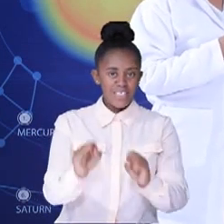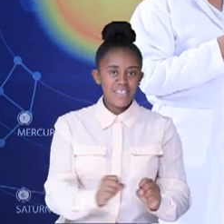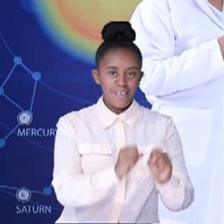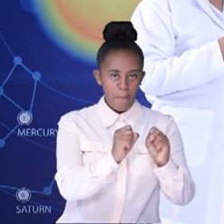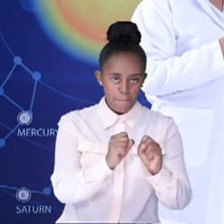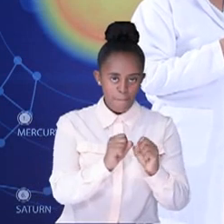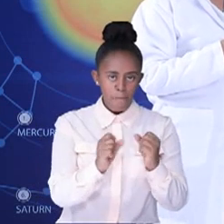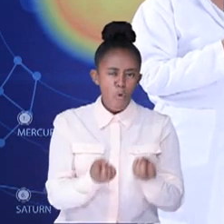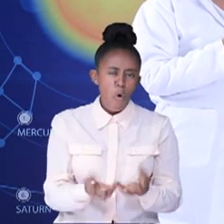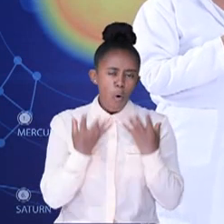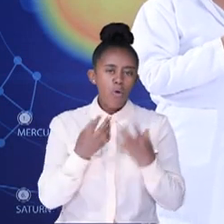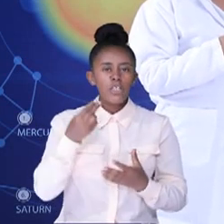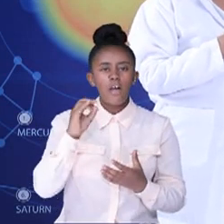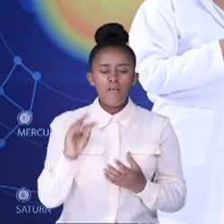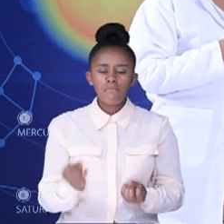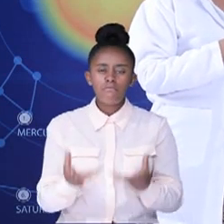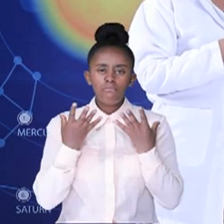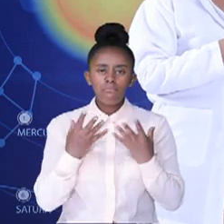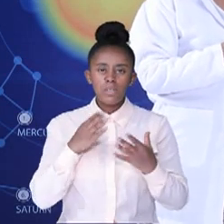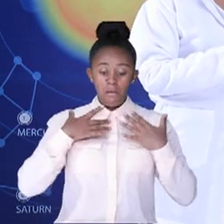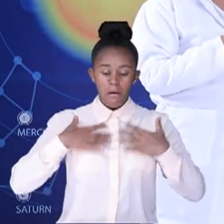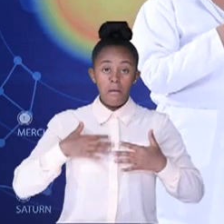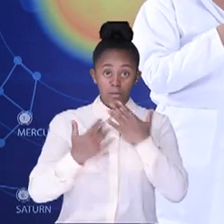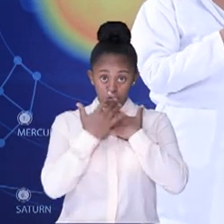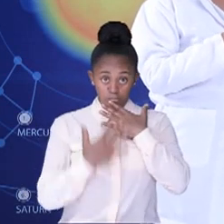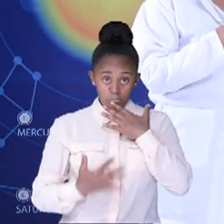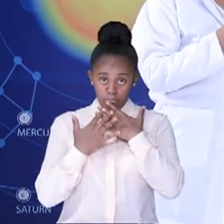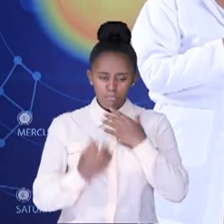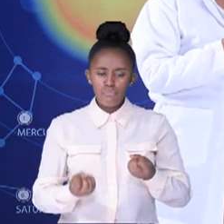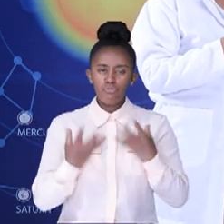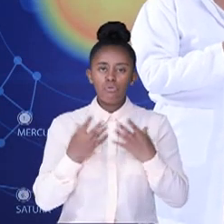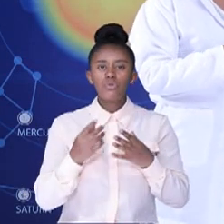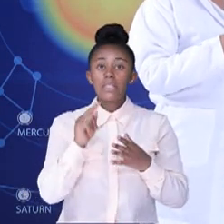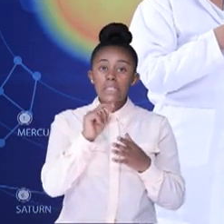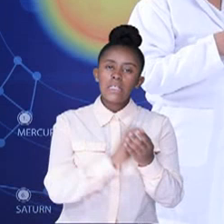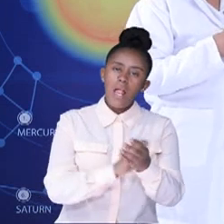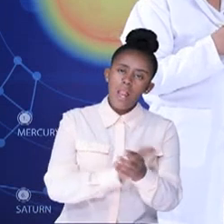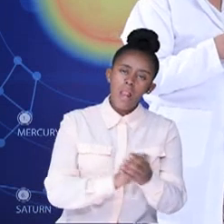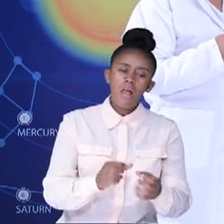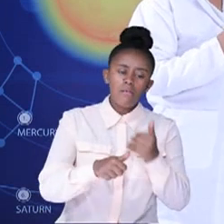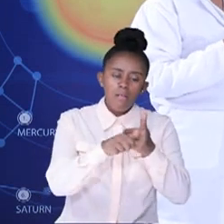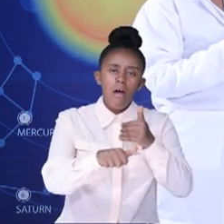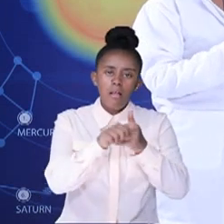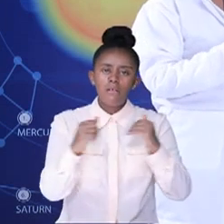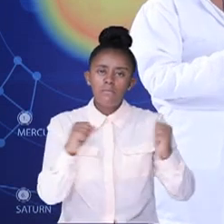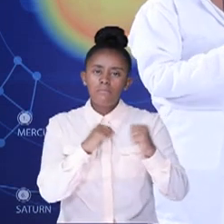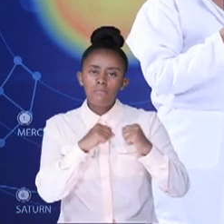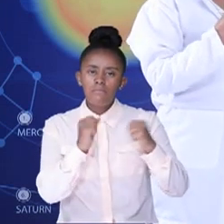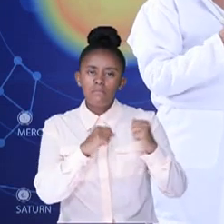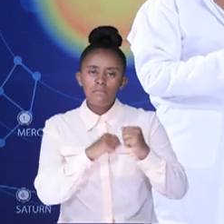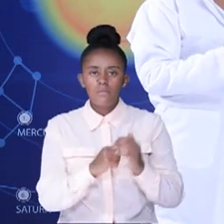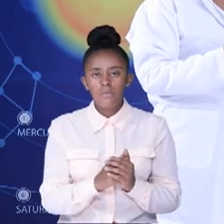more HIV virus reproduce in our blood and attack more T cells, the immune system efficiency